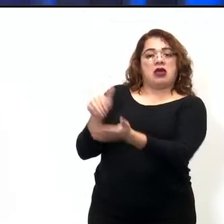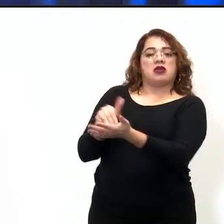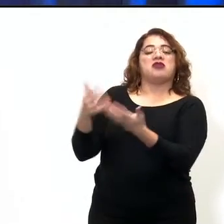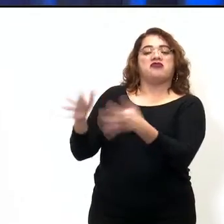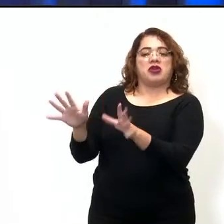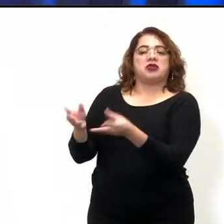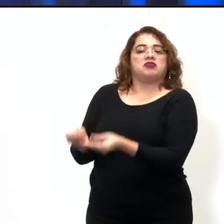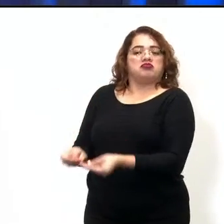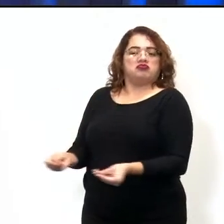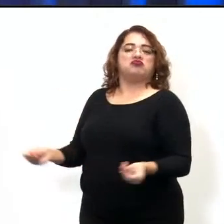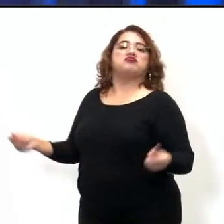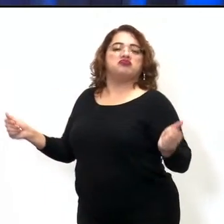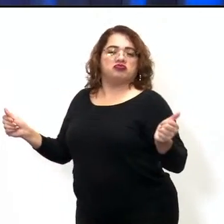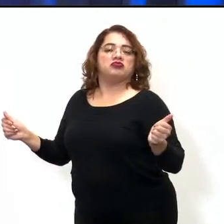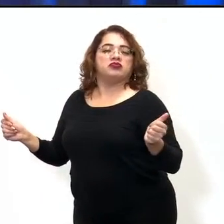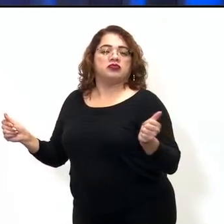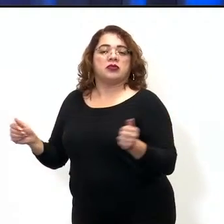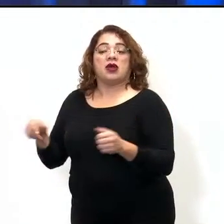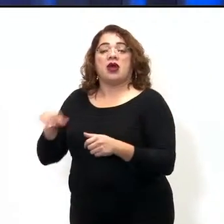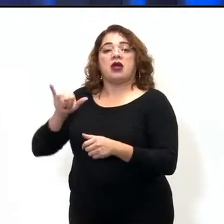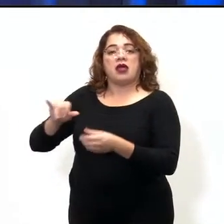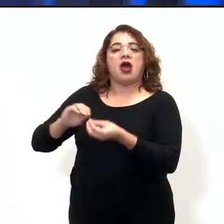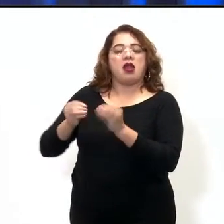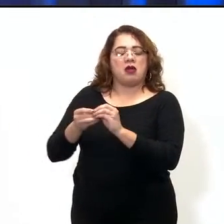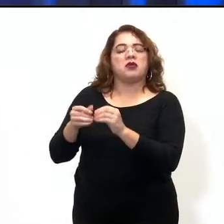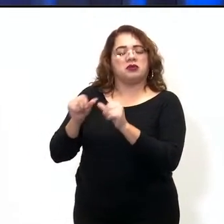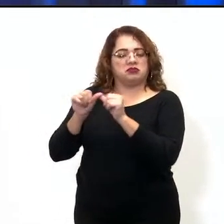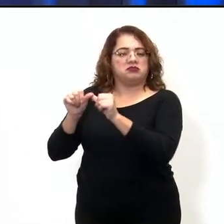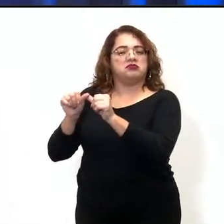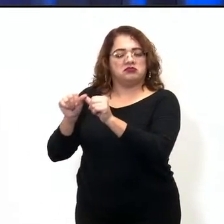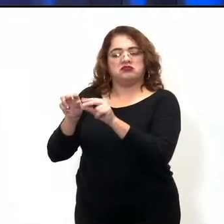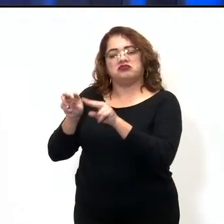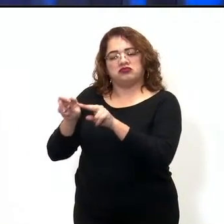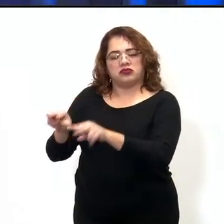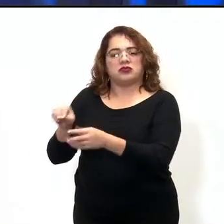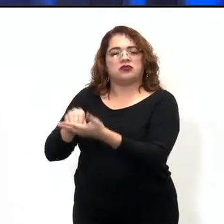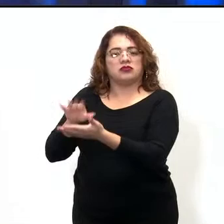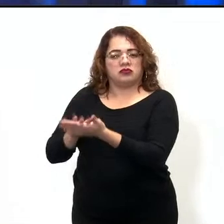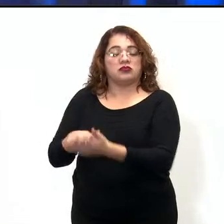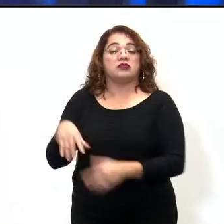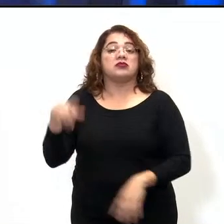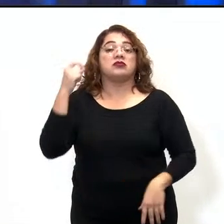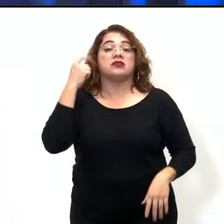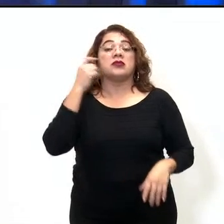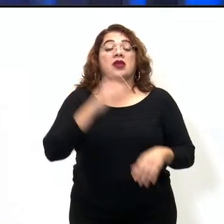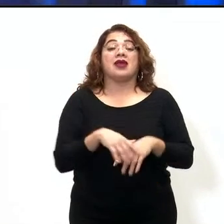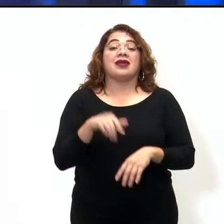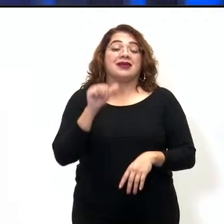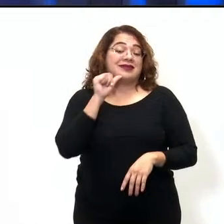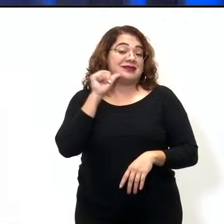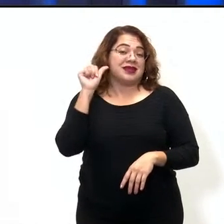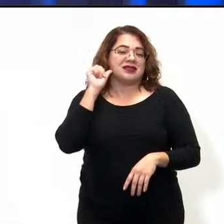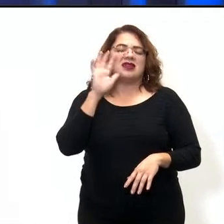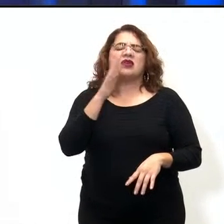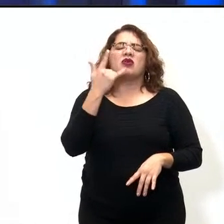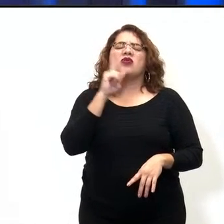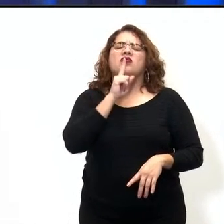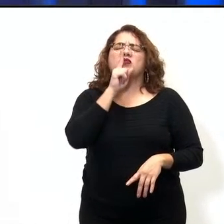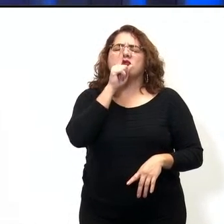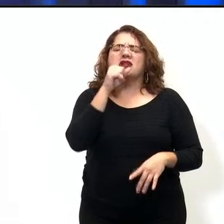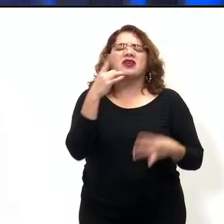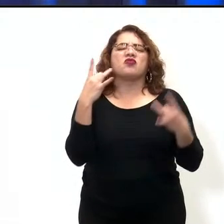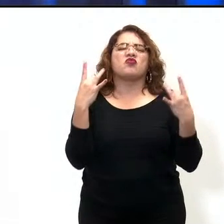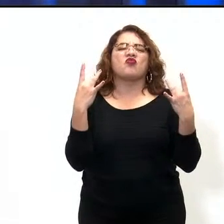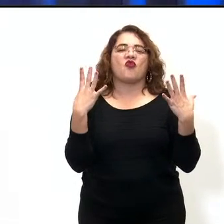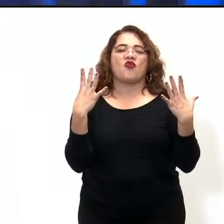that number continues to grow every day. Now, yesterday, the city reported that we had reached a really horrific